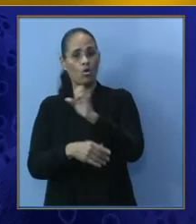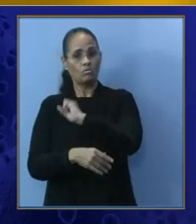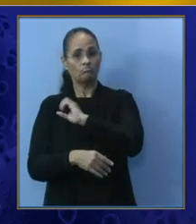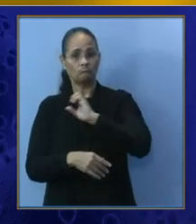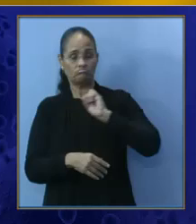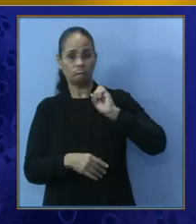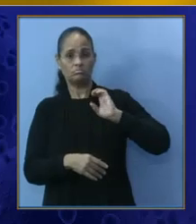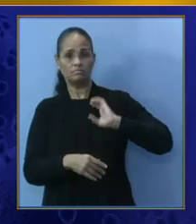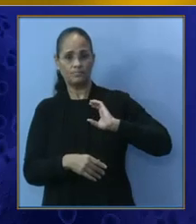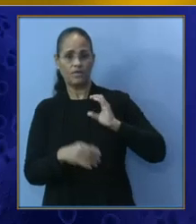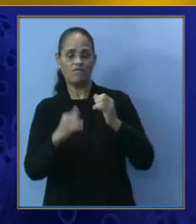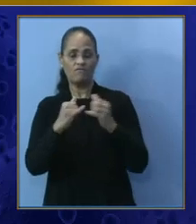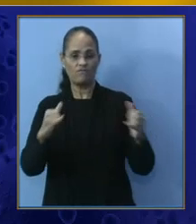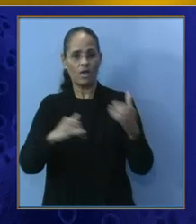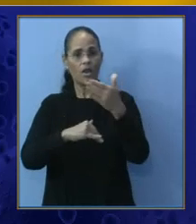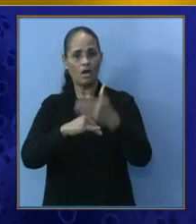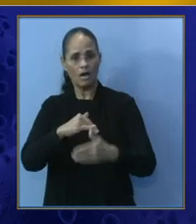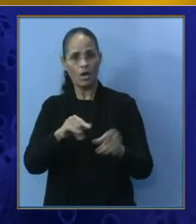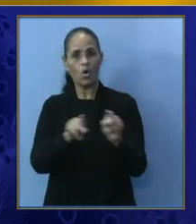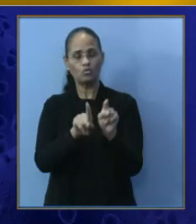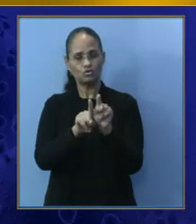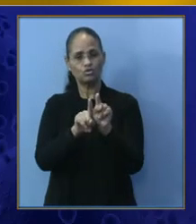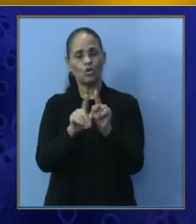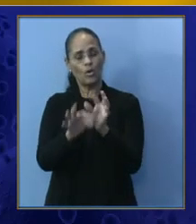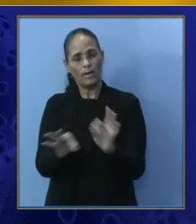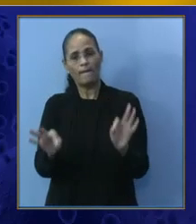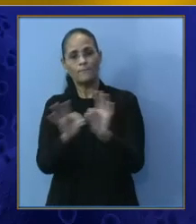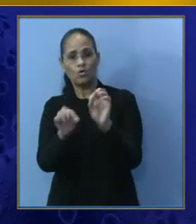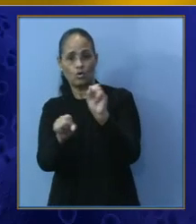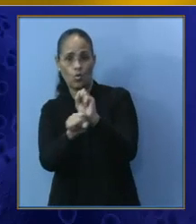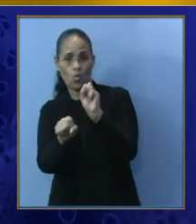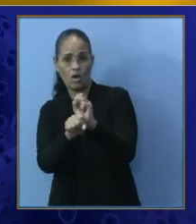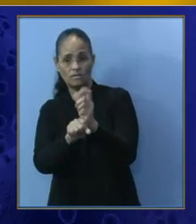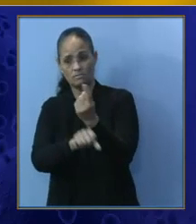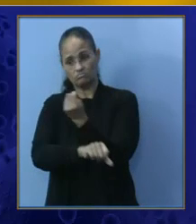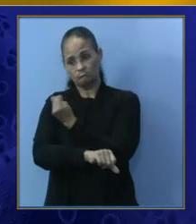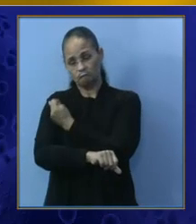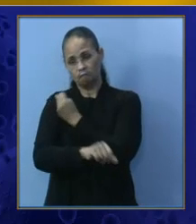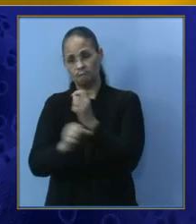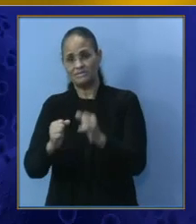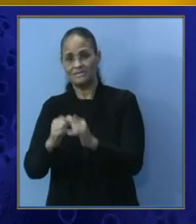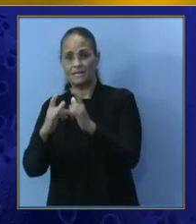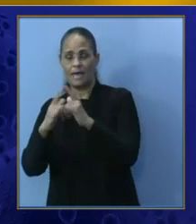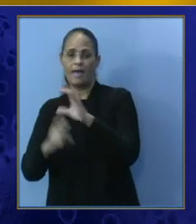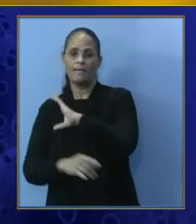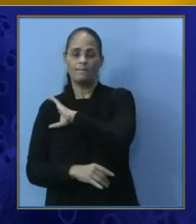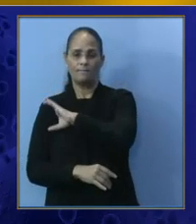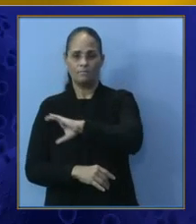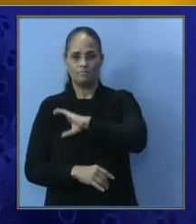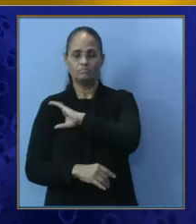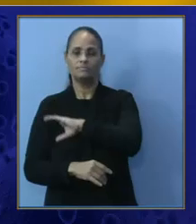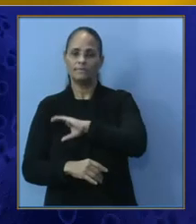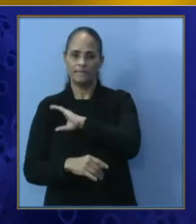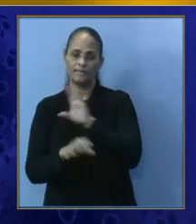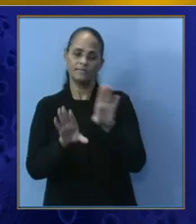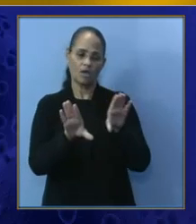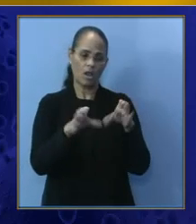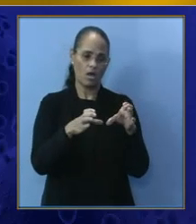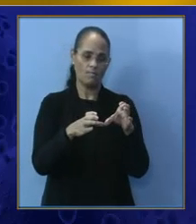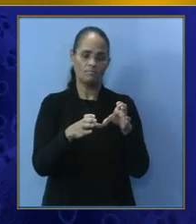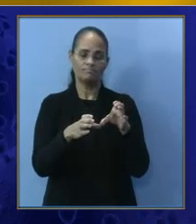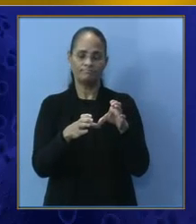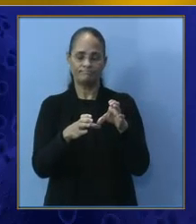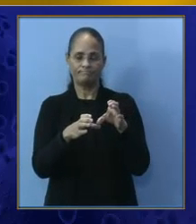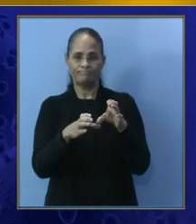health care and essential service workers at the vaccination center at the Police Recreation Club. More particularly,